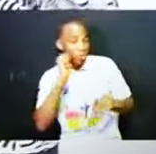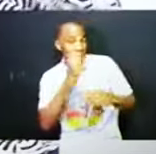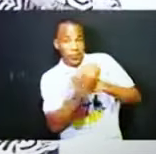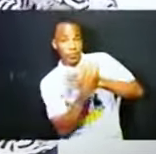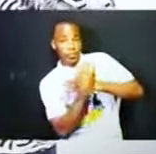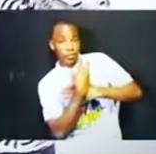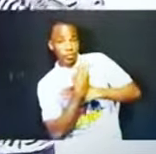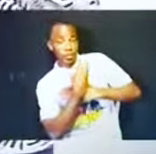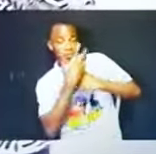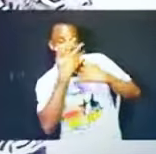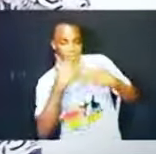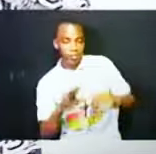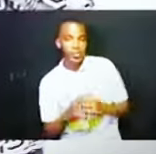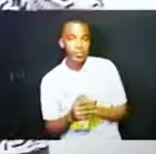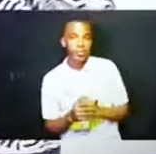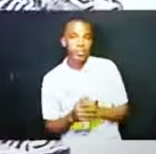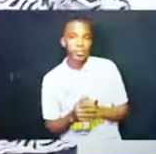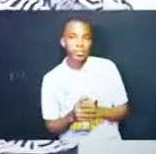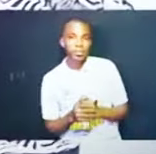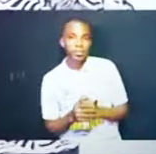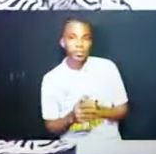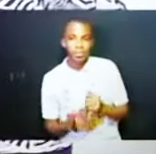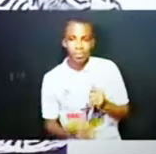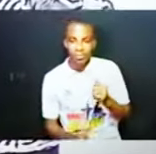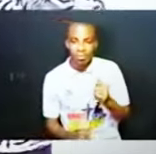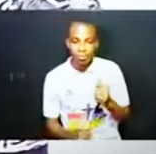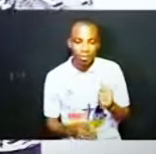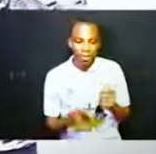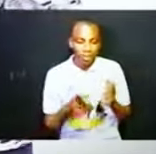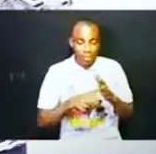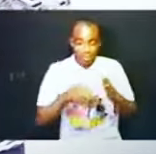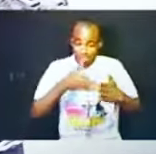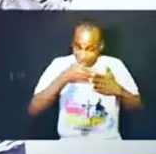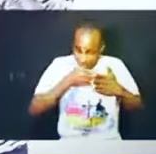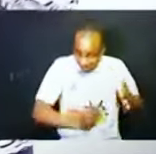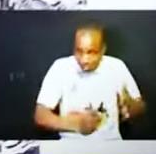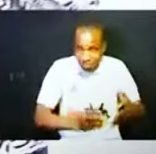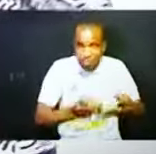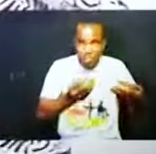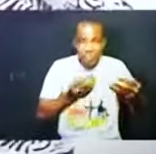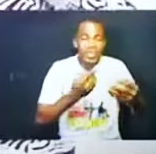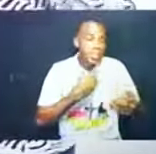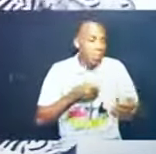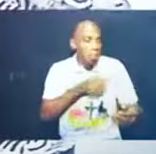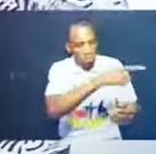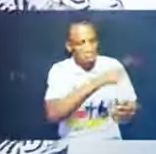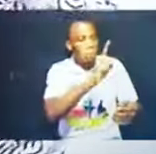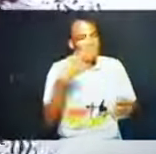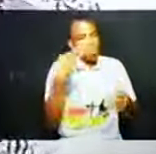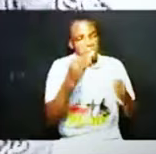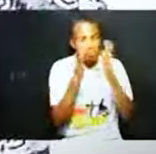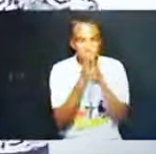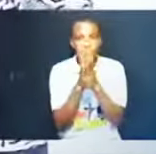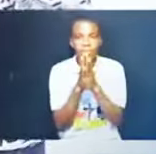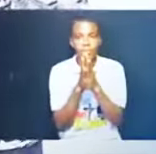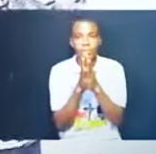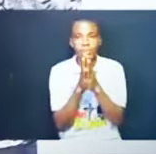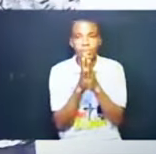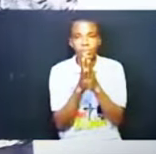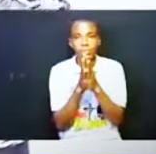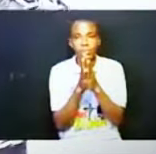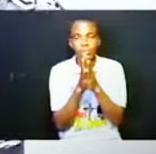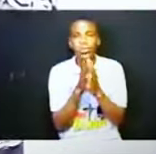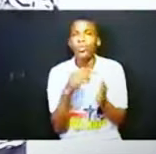me. And then the leader said, one of you should pray. And now, okay, guess who